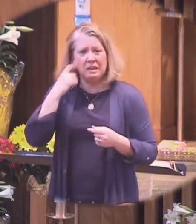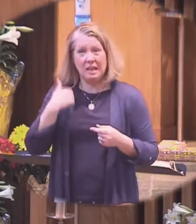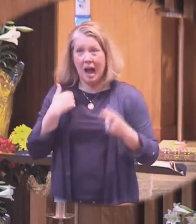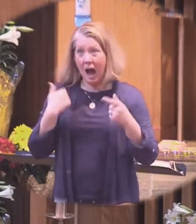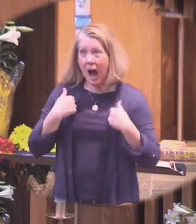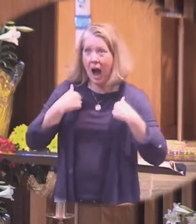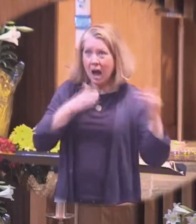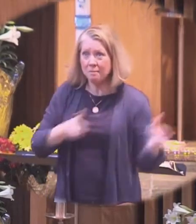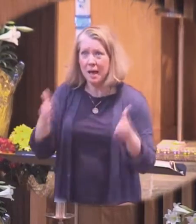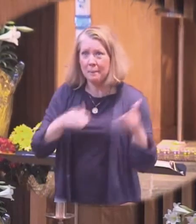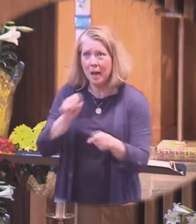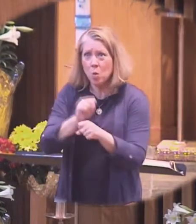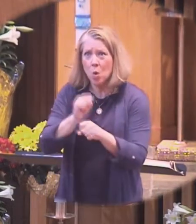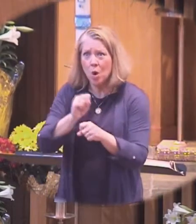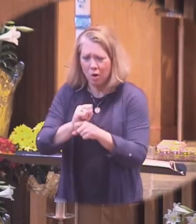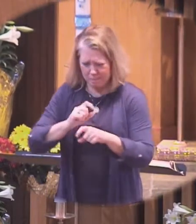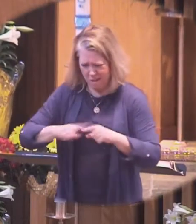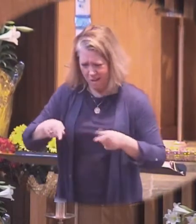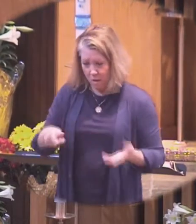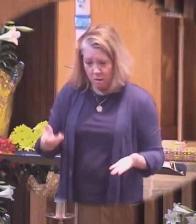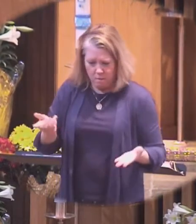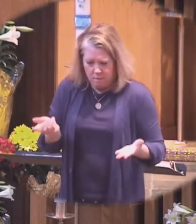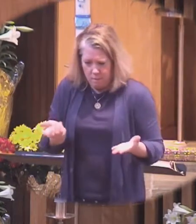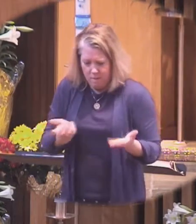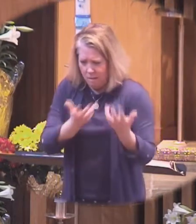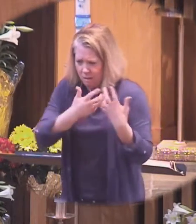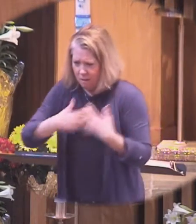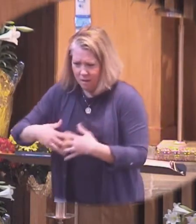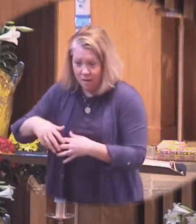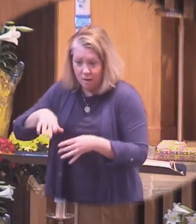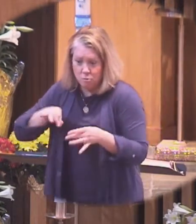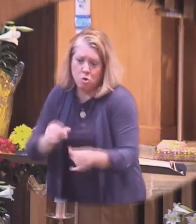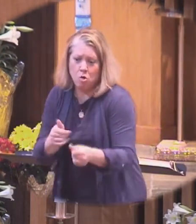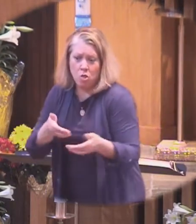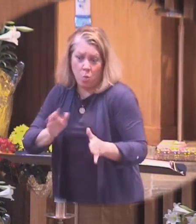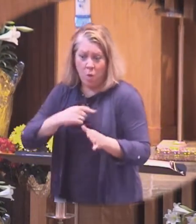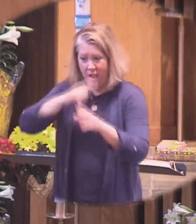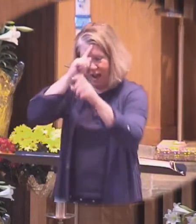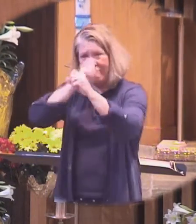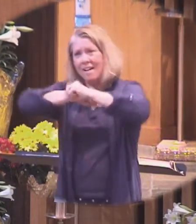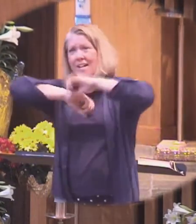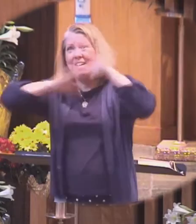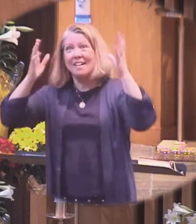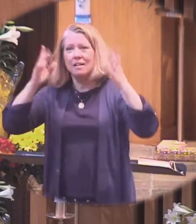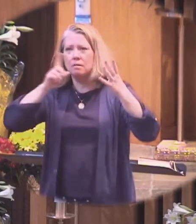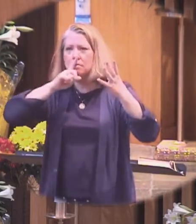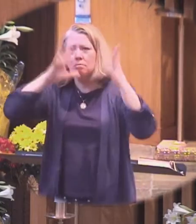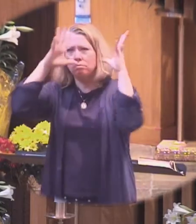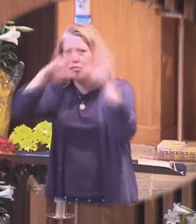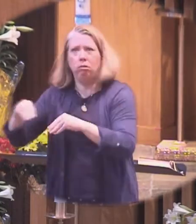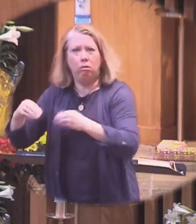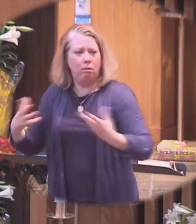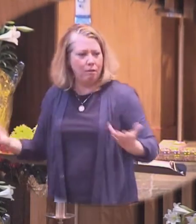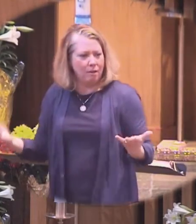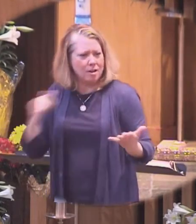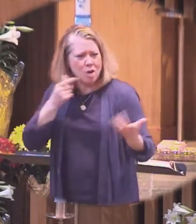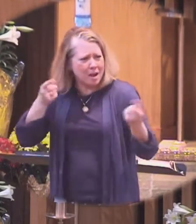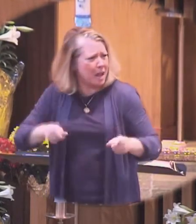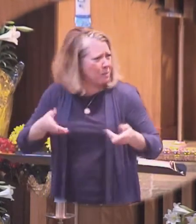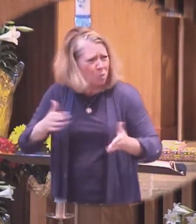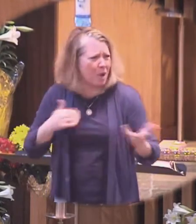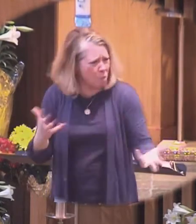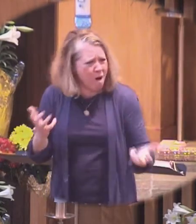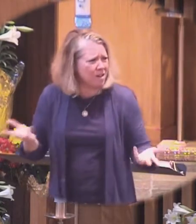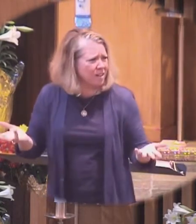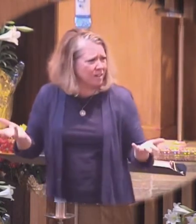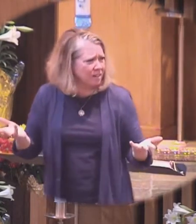self. There's many things in life that can be in our mind, occupy our time, and slow us down,